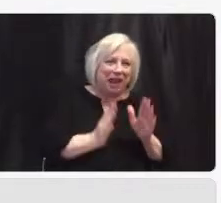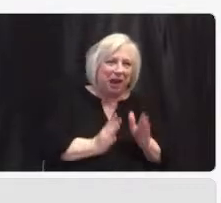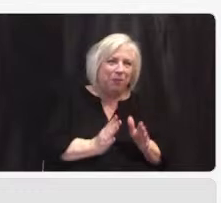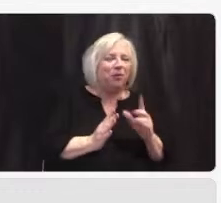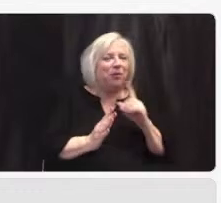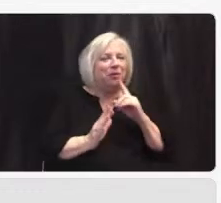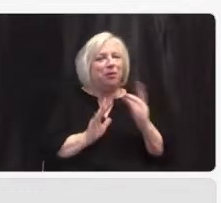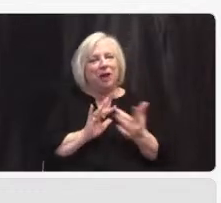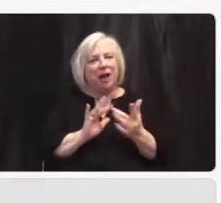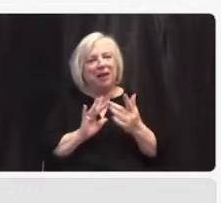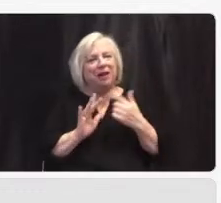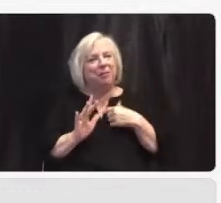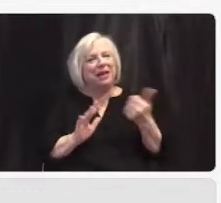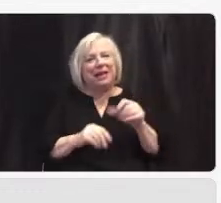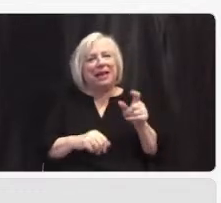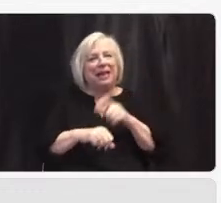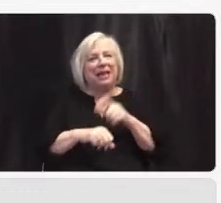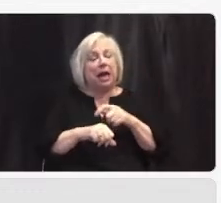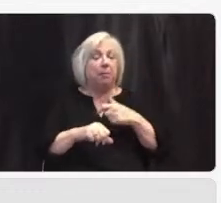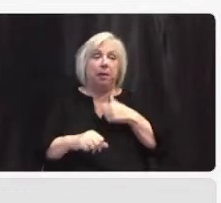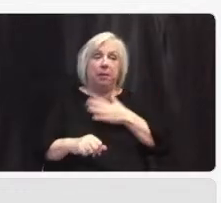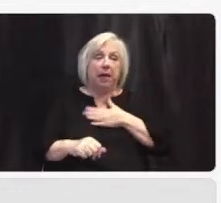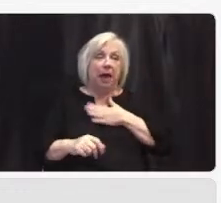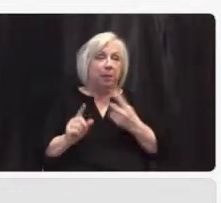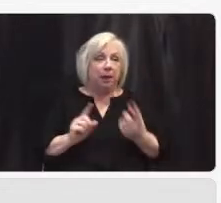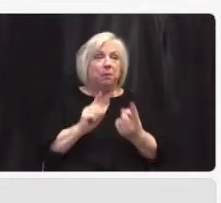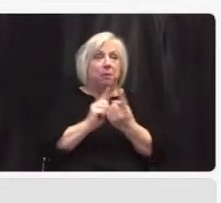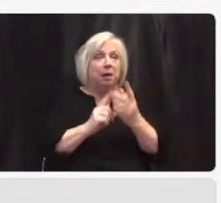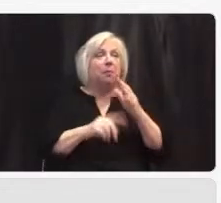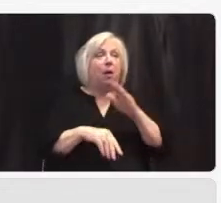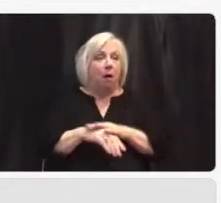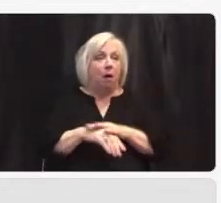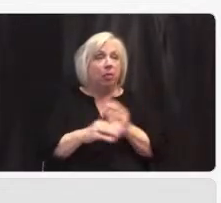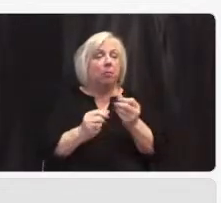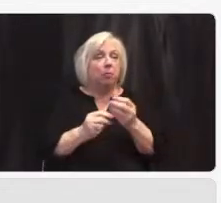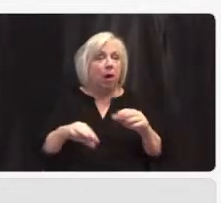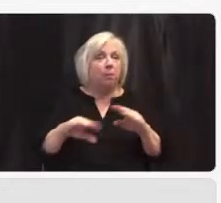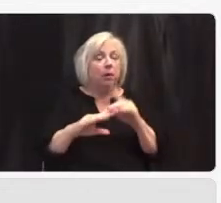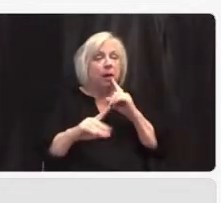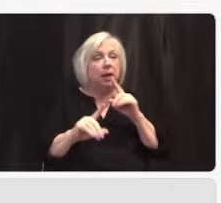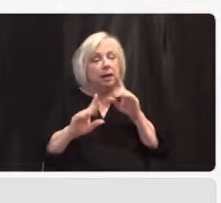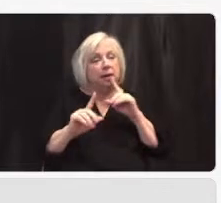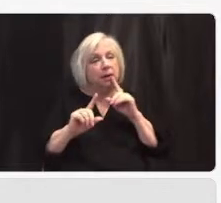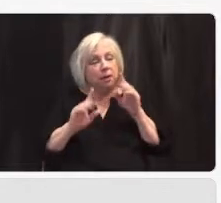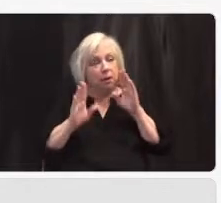me at any point. Happy to meet them on the property and address any concerns.